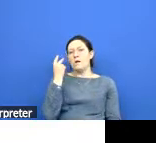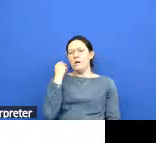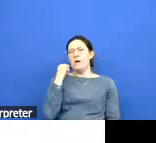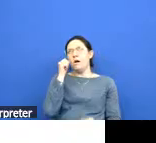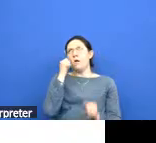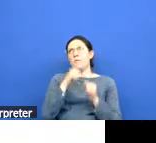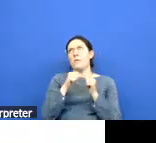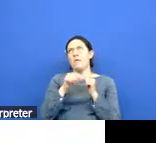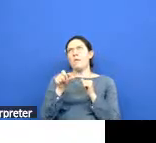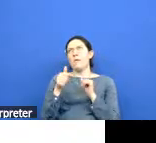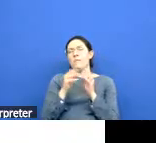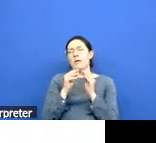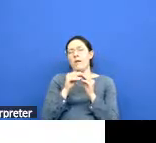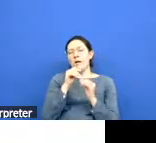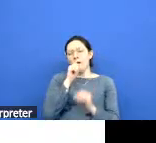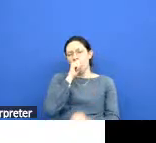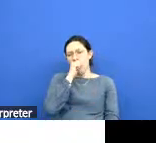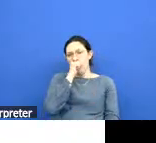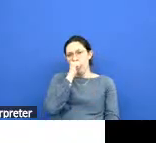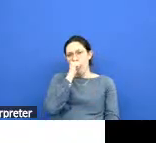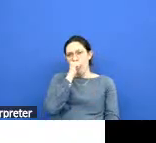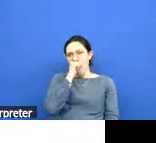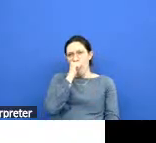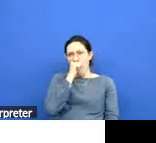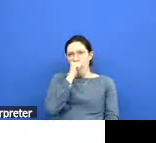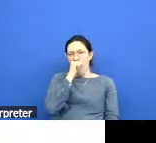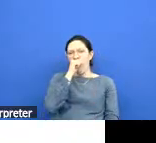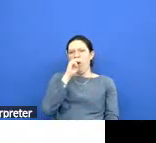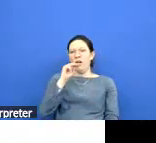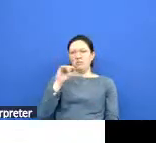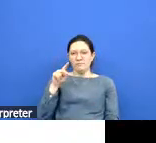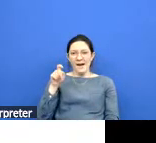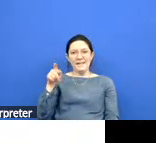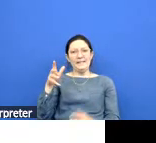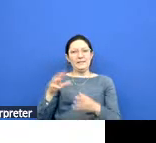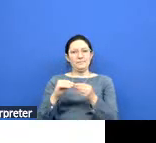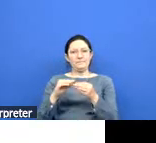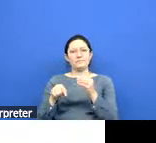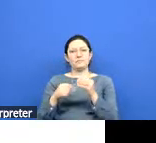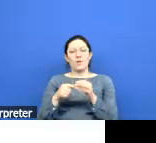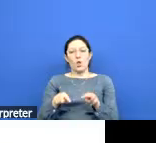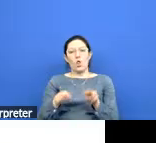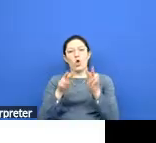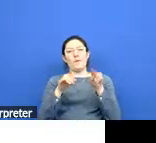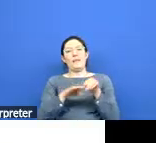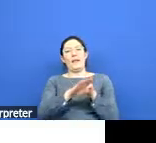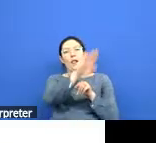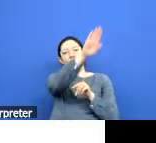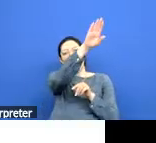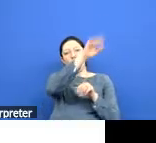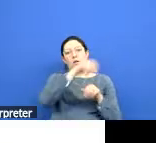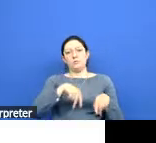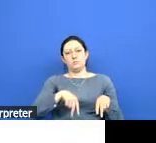meeting, but Mike actually brought up when he was talking about the view up the hill.